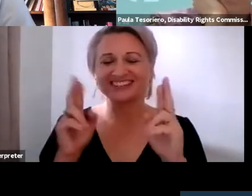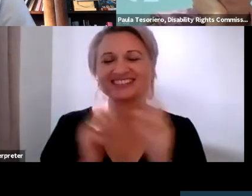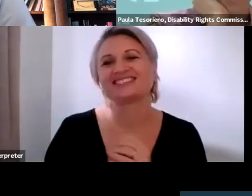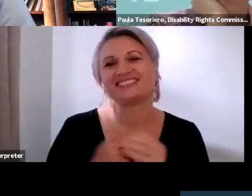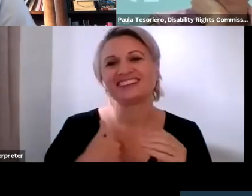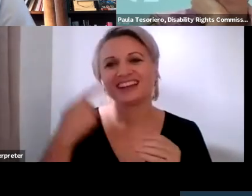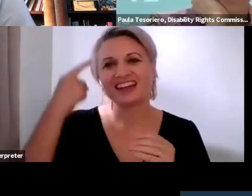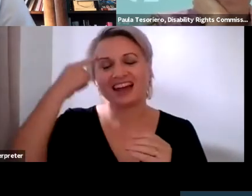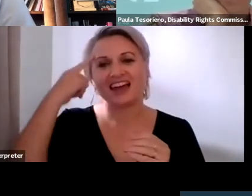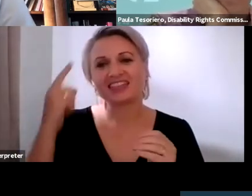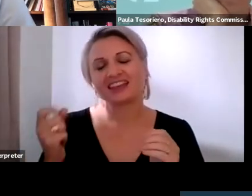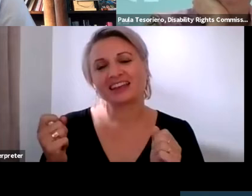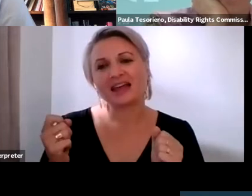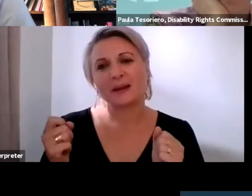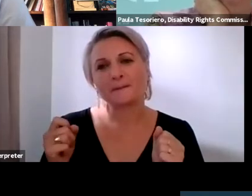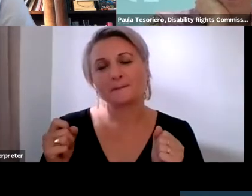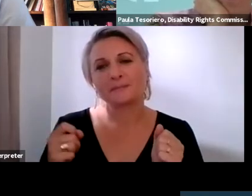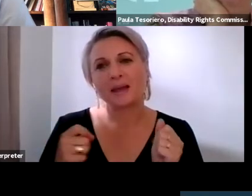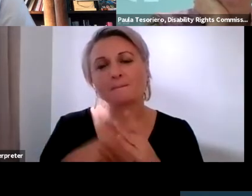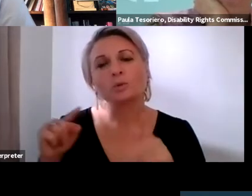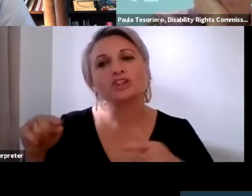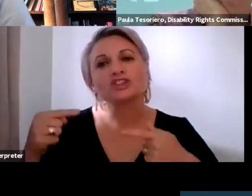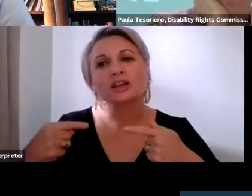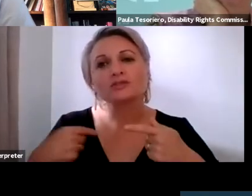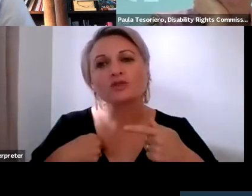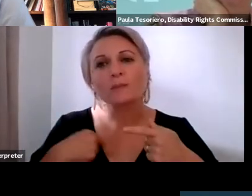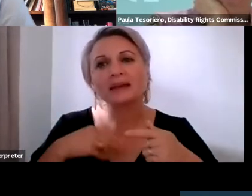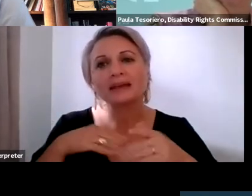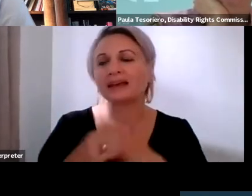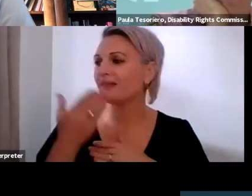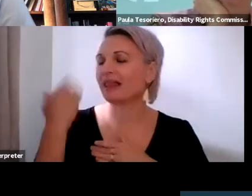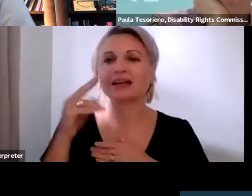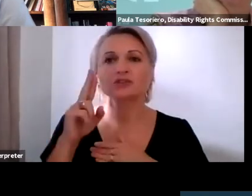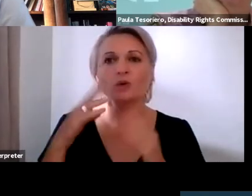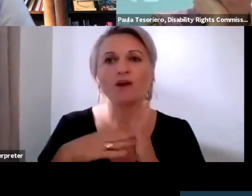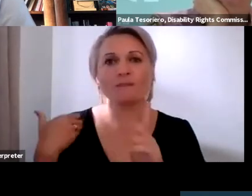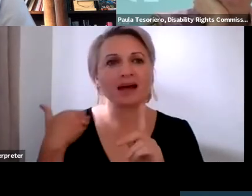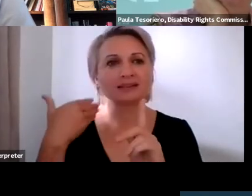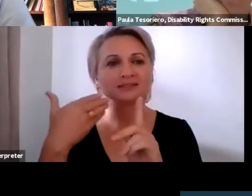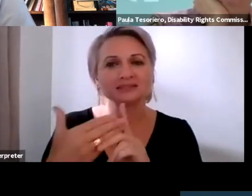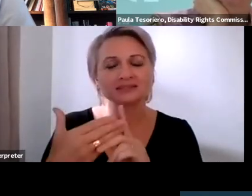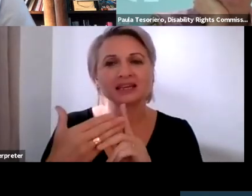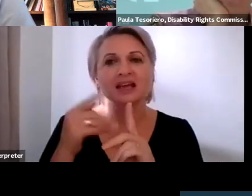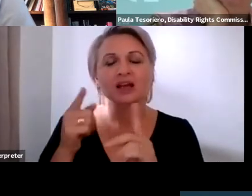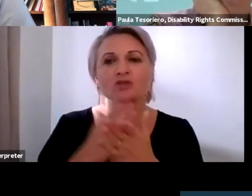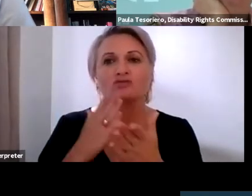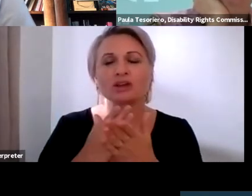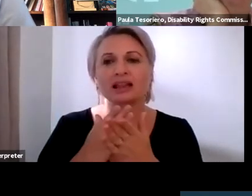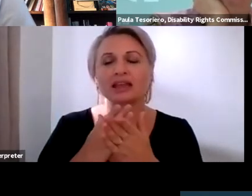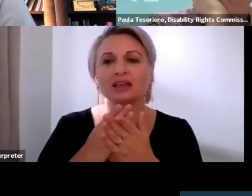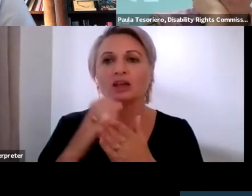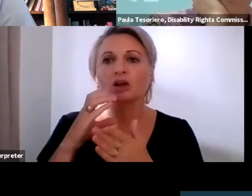challenge for me and in the last 12 months has been, of course,